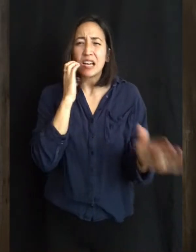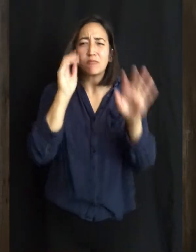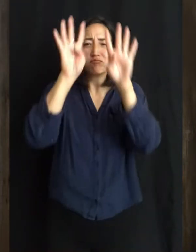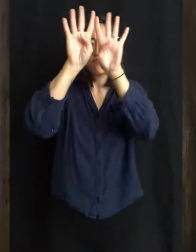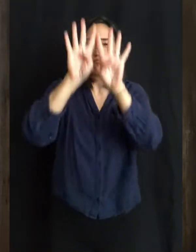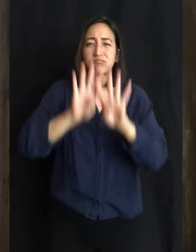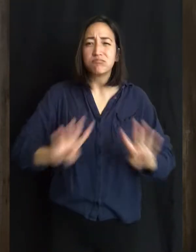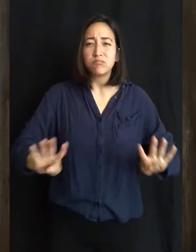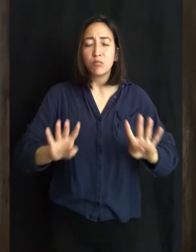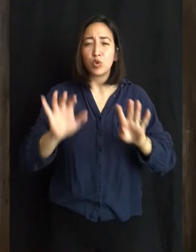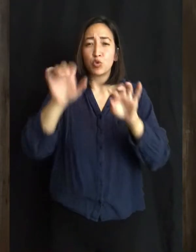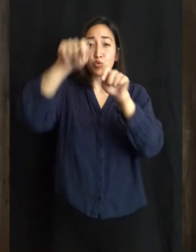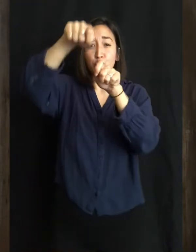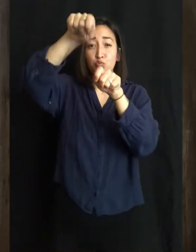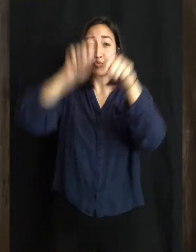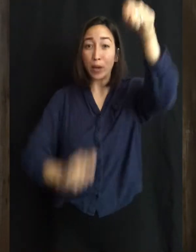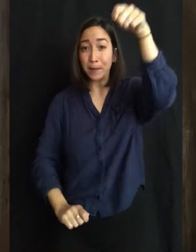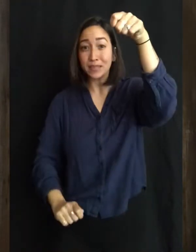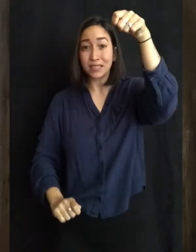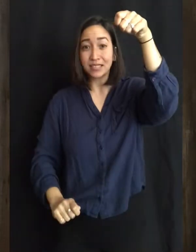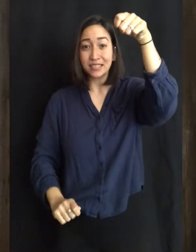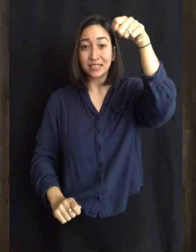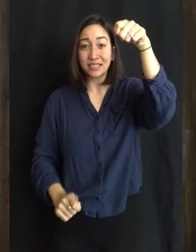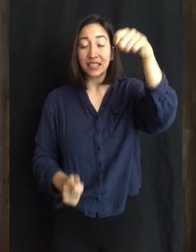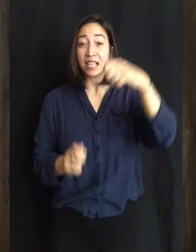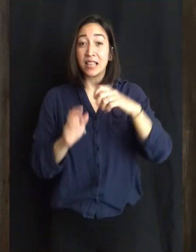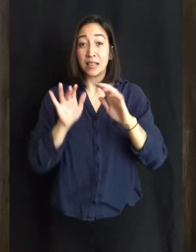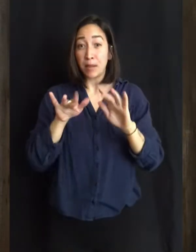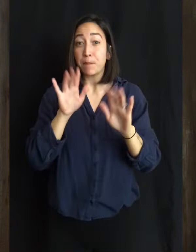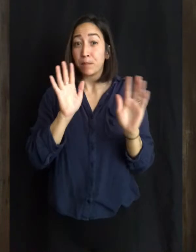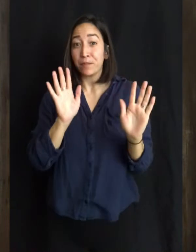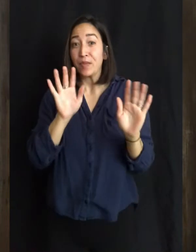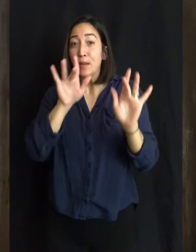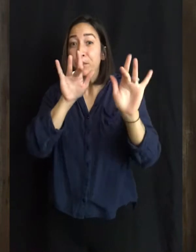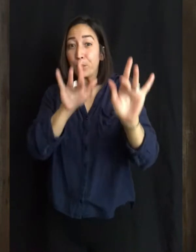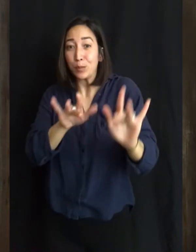was torn in two, the mercy seat of God